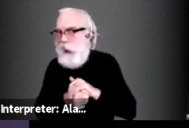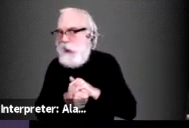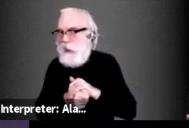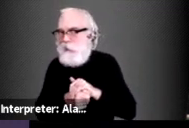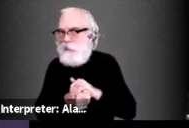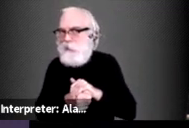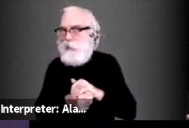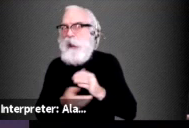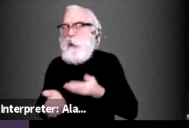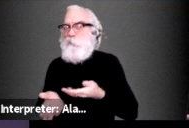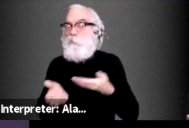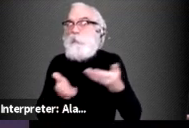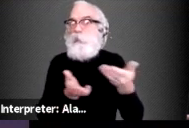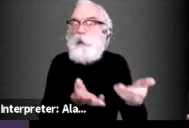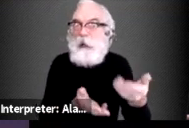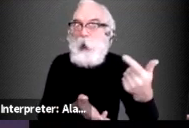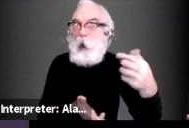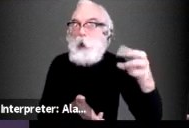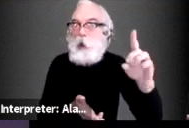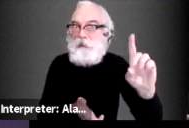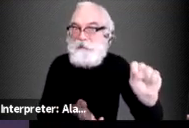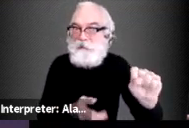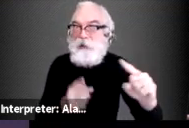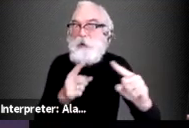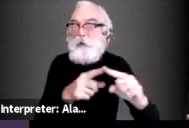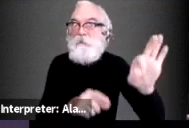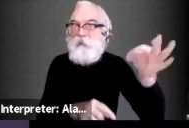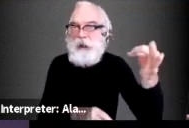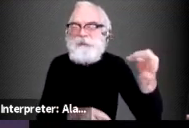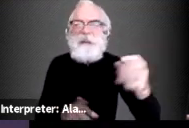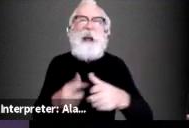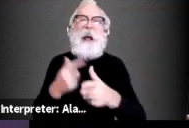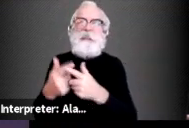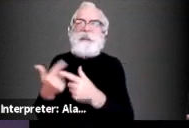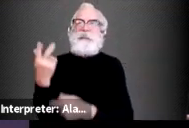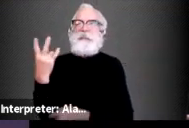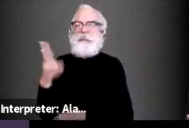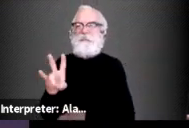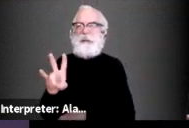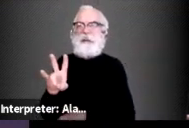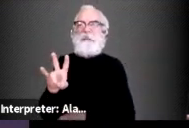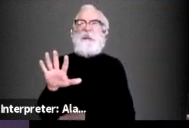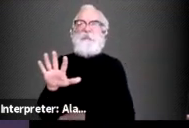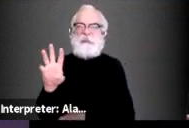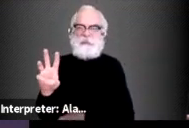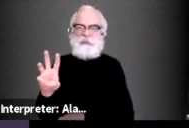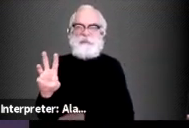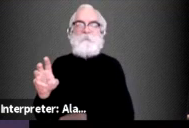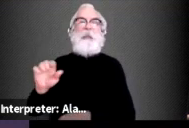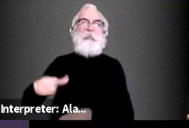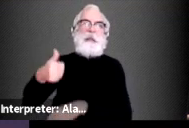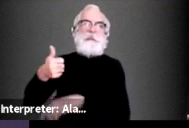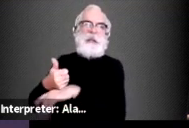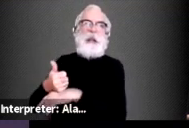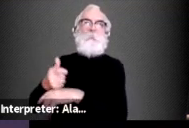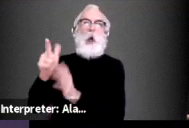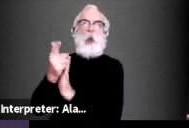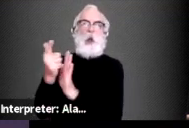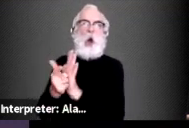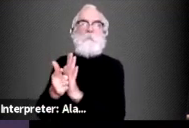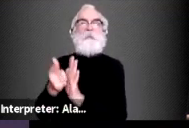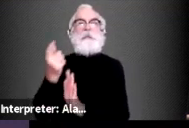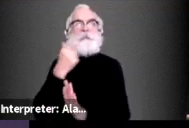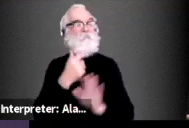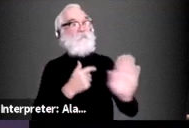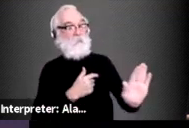Britain passed the Rule of War in 1756. This basically stated that British privateers could prey on the